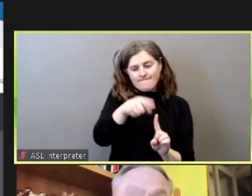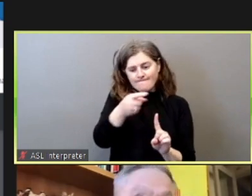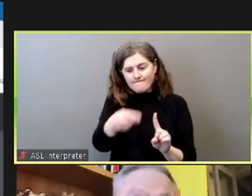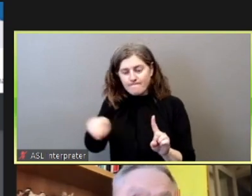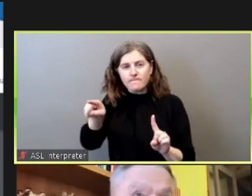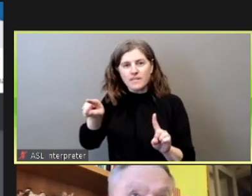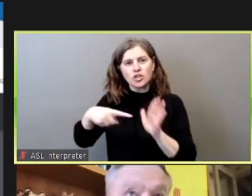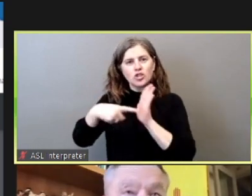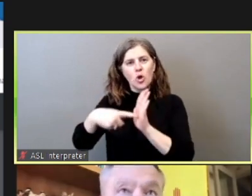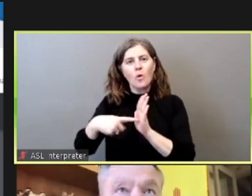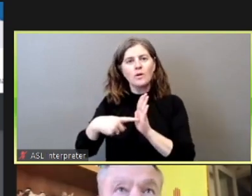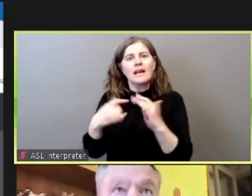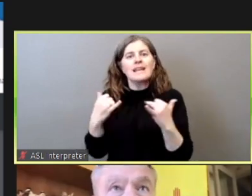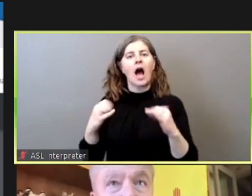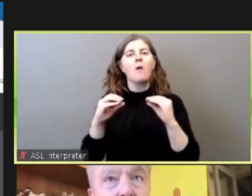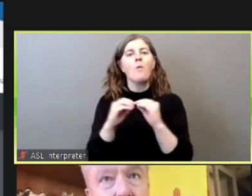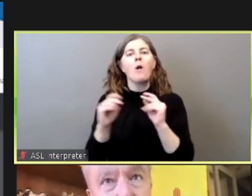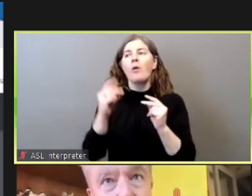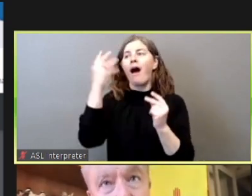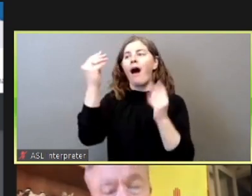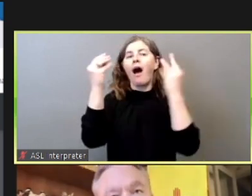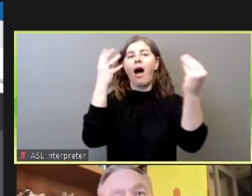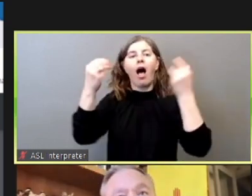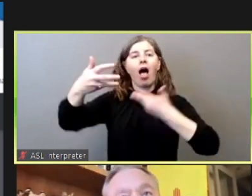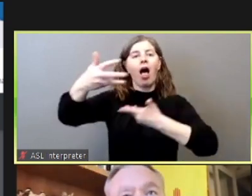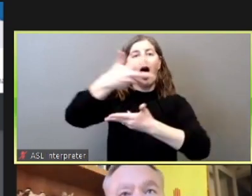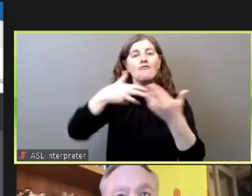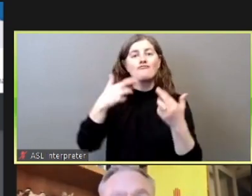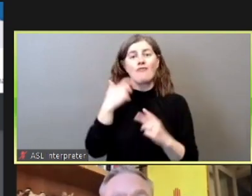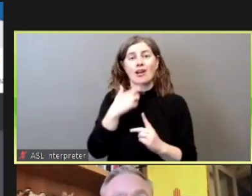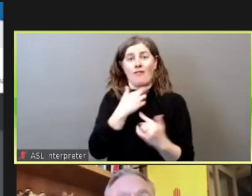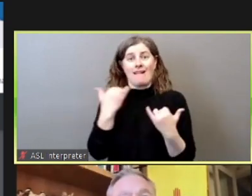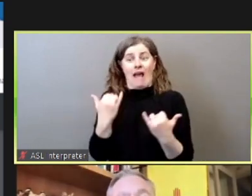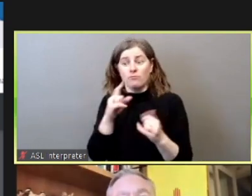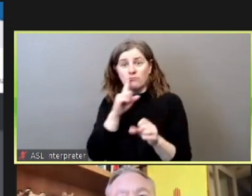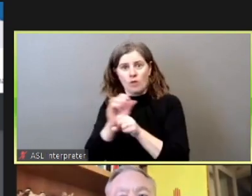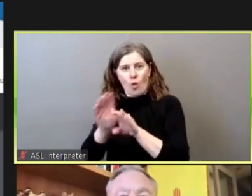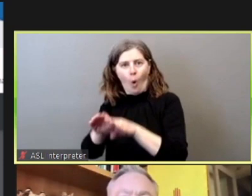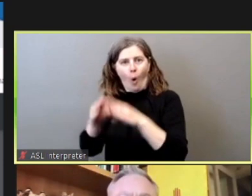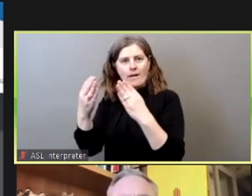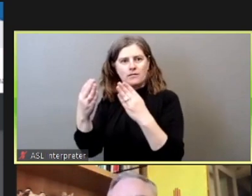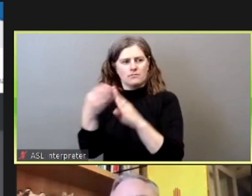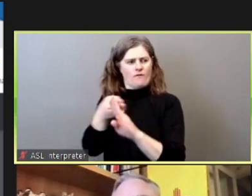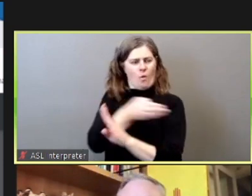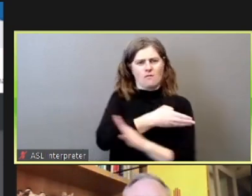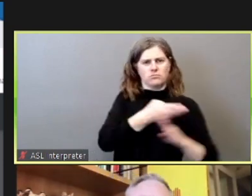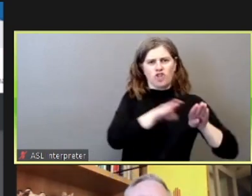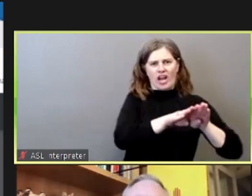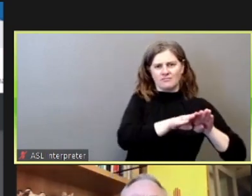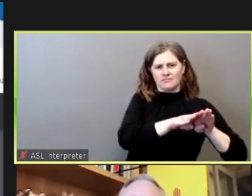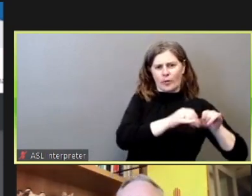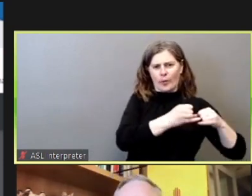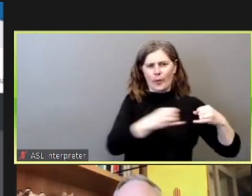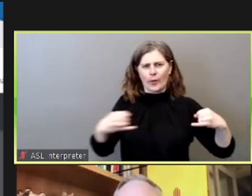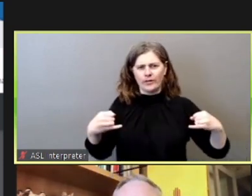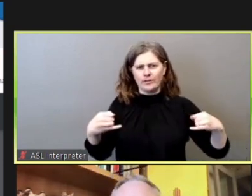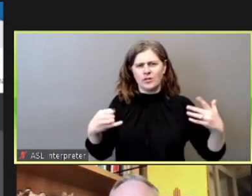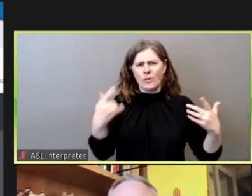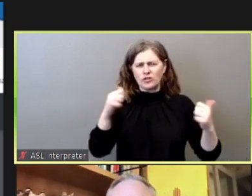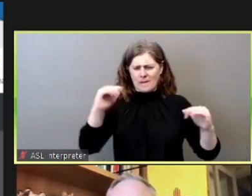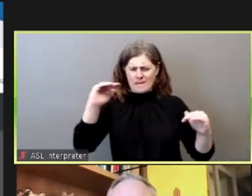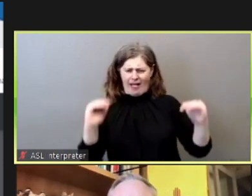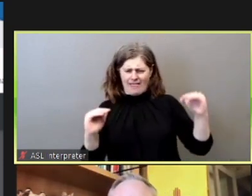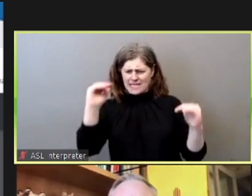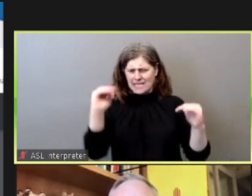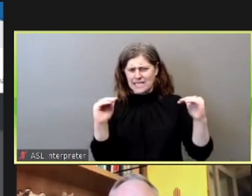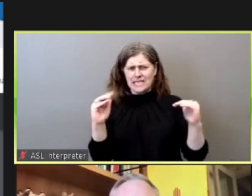fact that a lot more people are going to restaurants now that they're open than they were before. So we try to balance both of those. You'll see